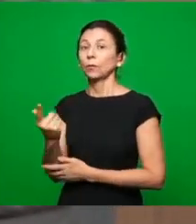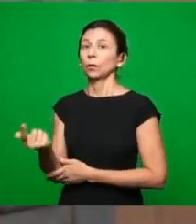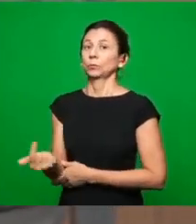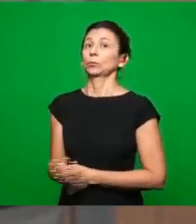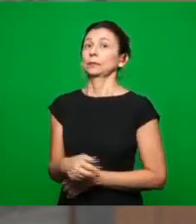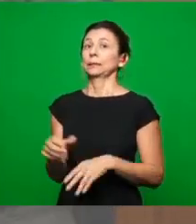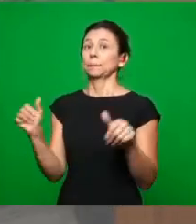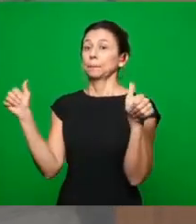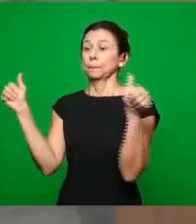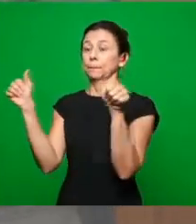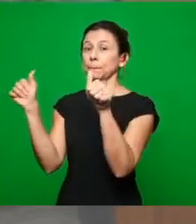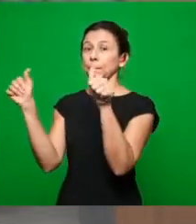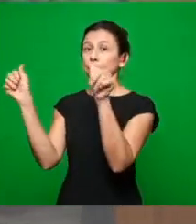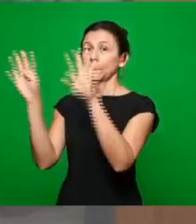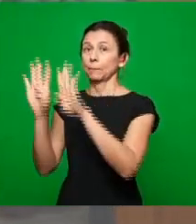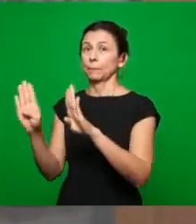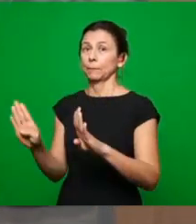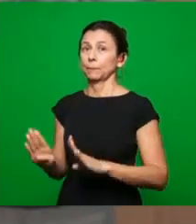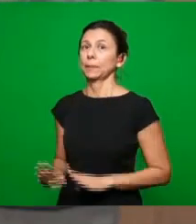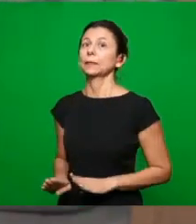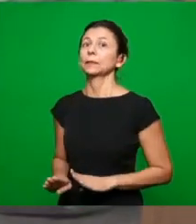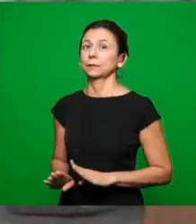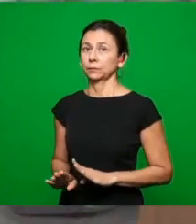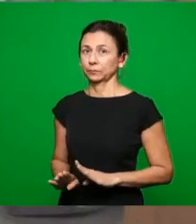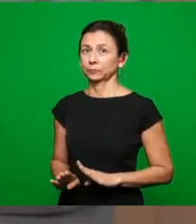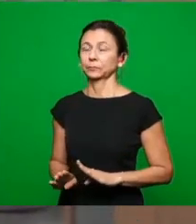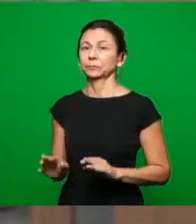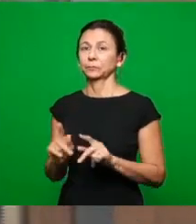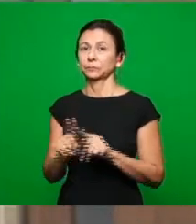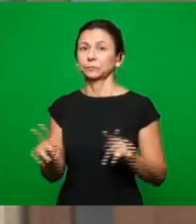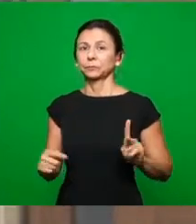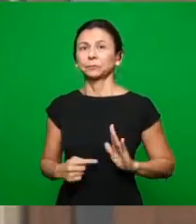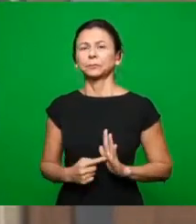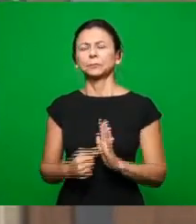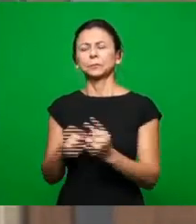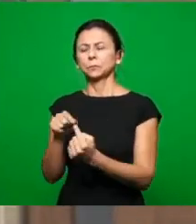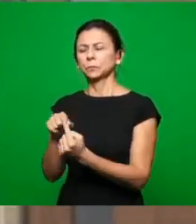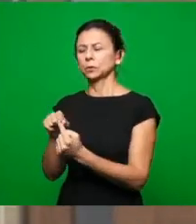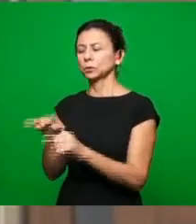mistake, which is the doctrine of Balaam, chapter 2, verse 14.